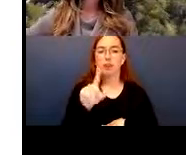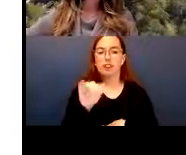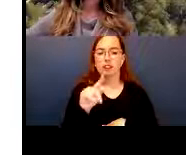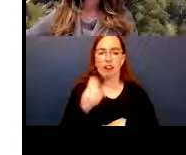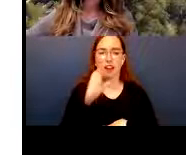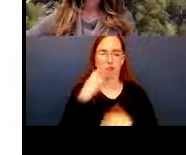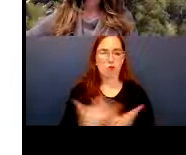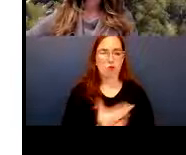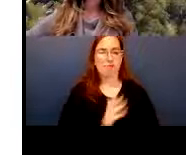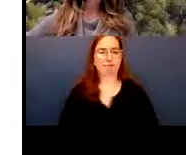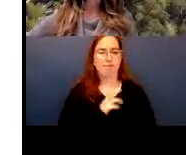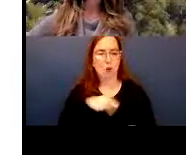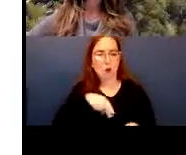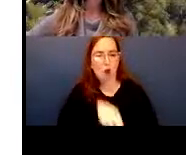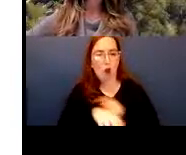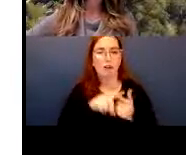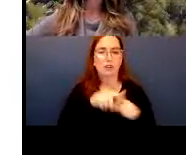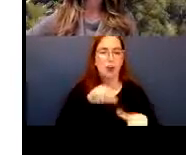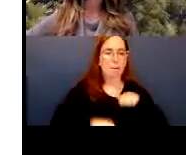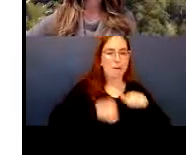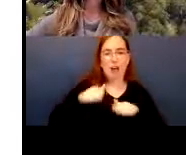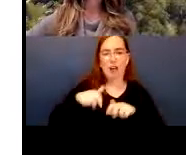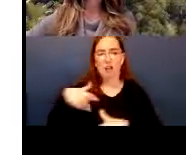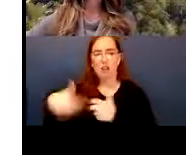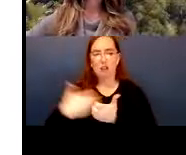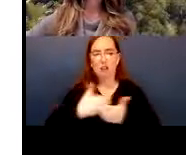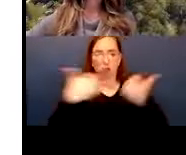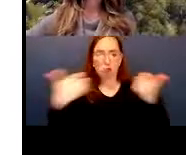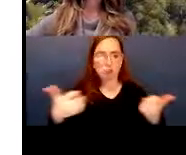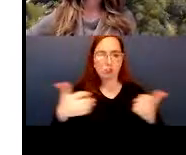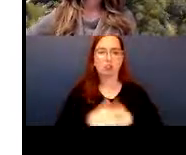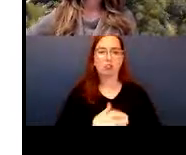have a separated bike trail from the Butler Hike and Bike Trail.